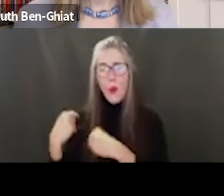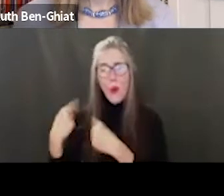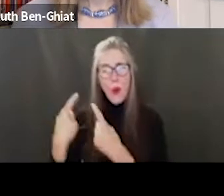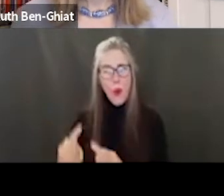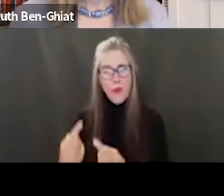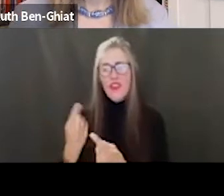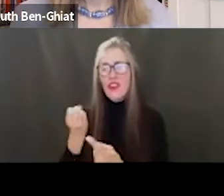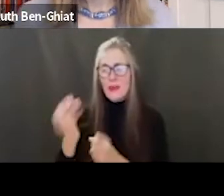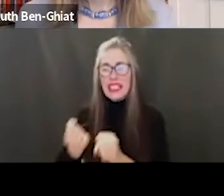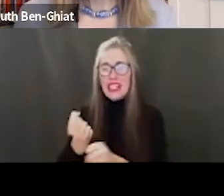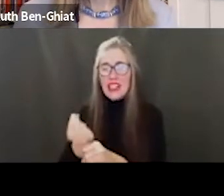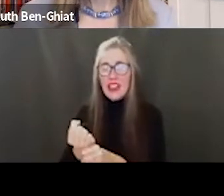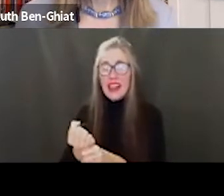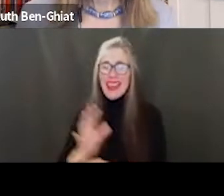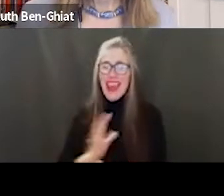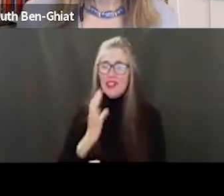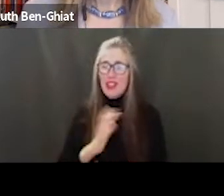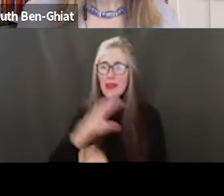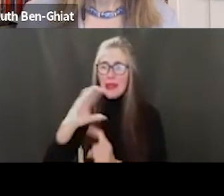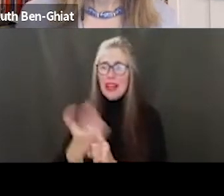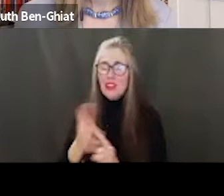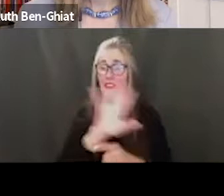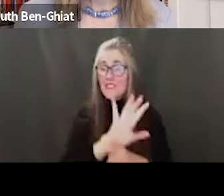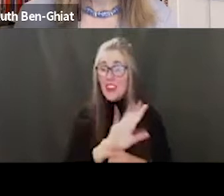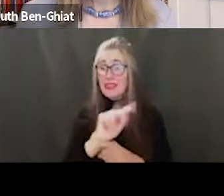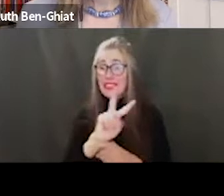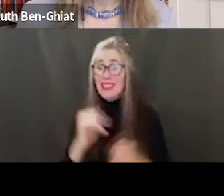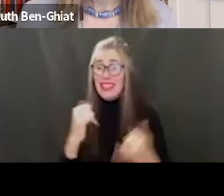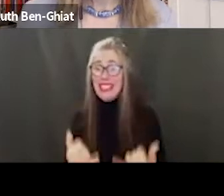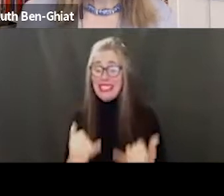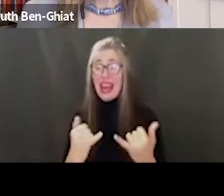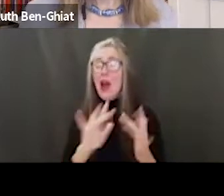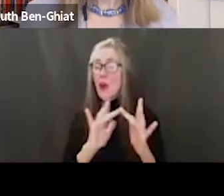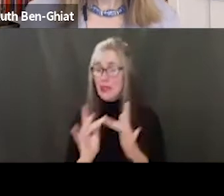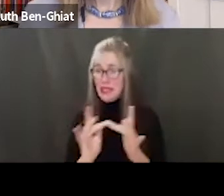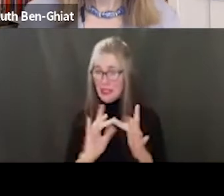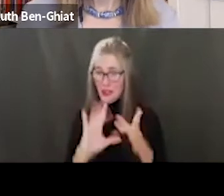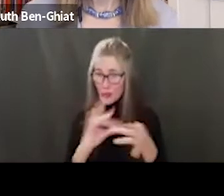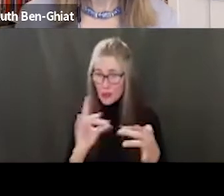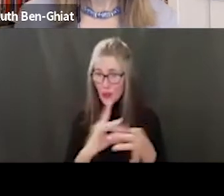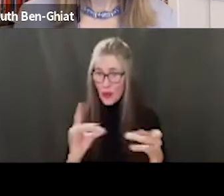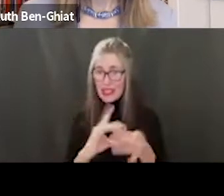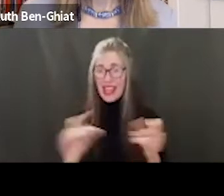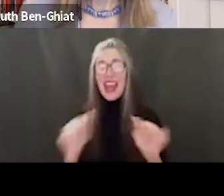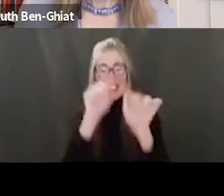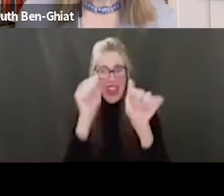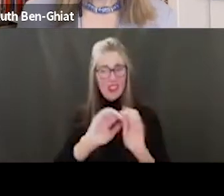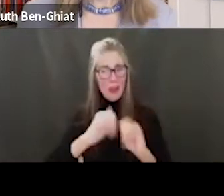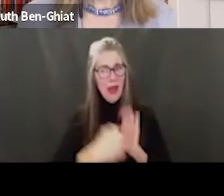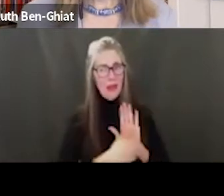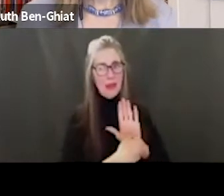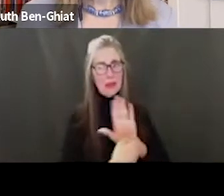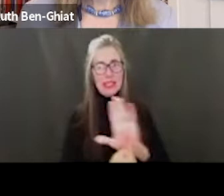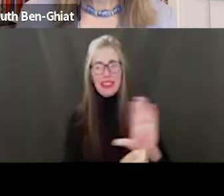and celebrity cultures of film, TV, and now digital storytelling shaped the leader's self-presentation